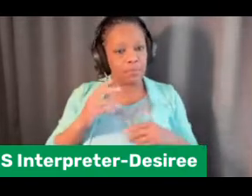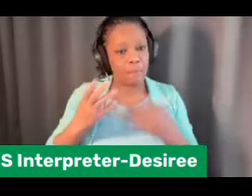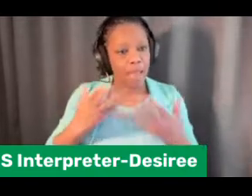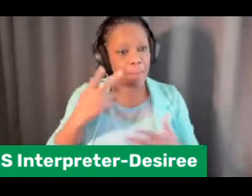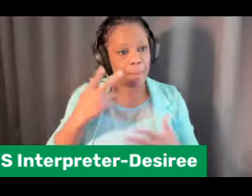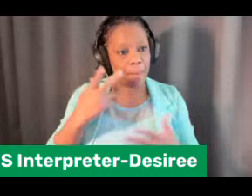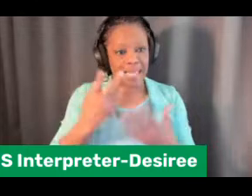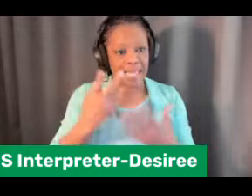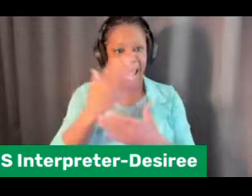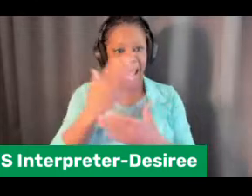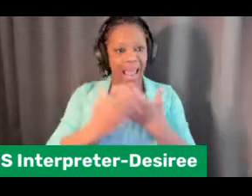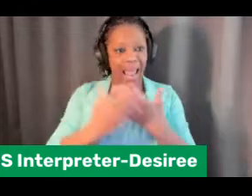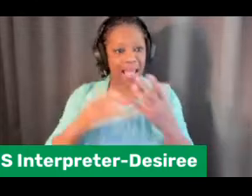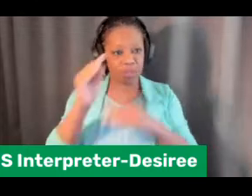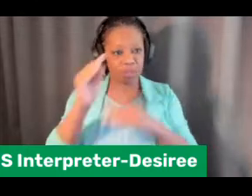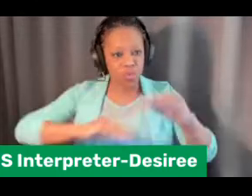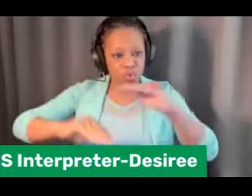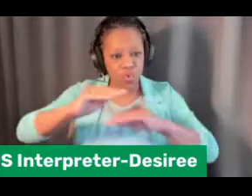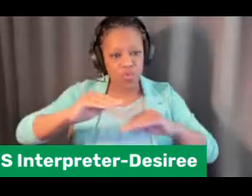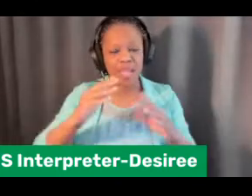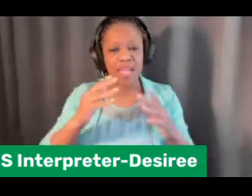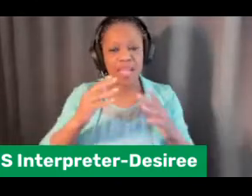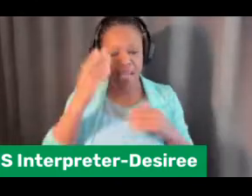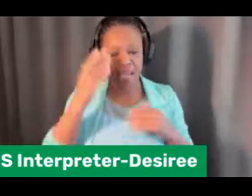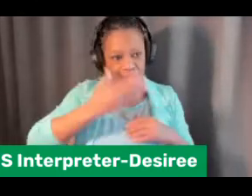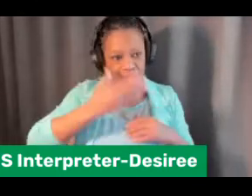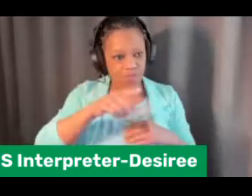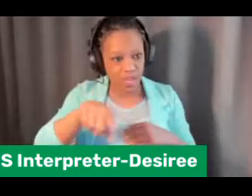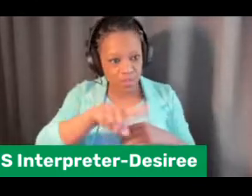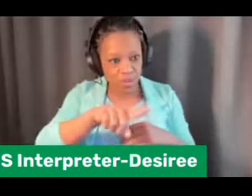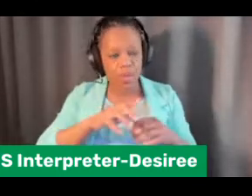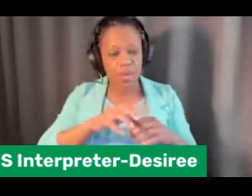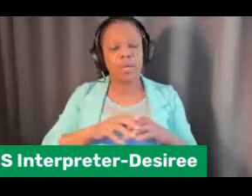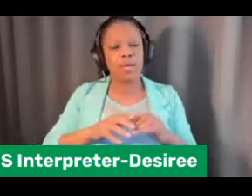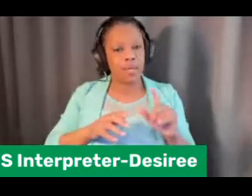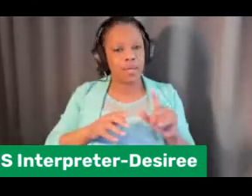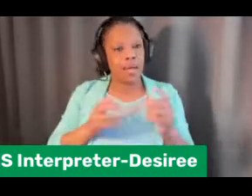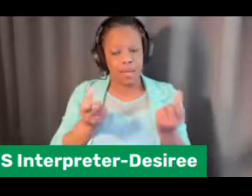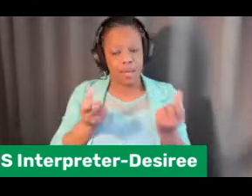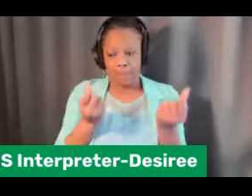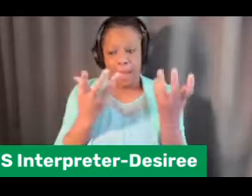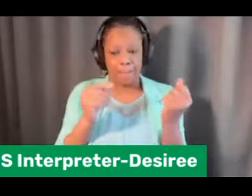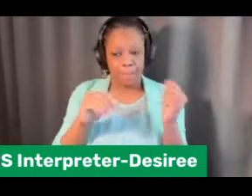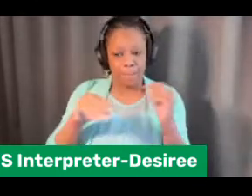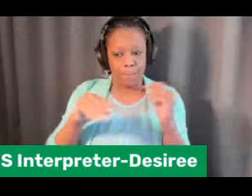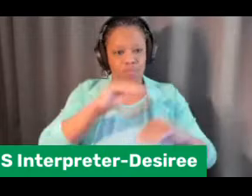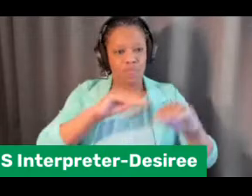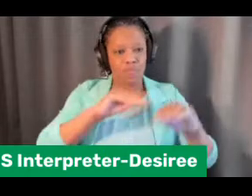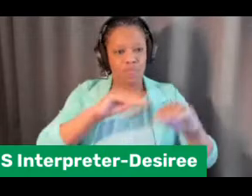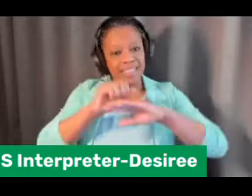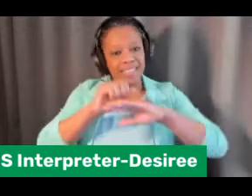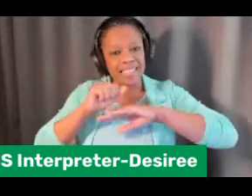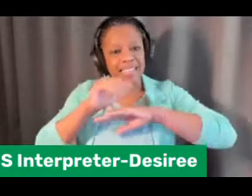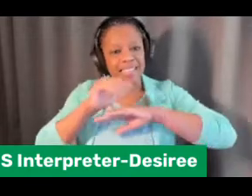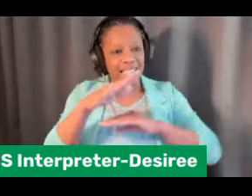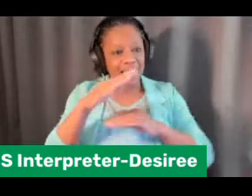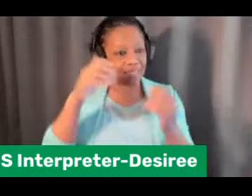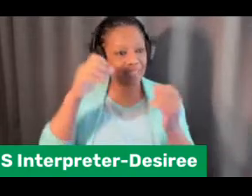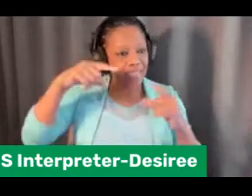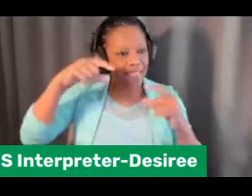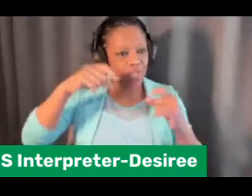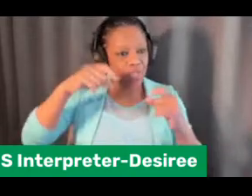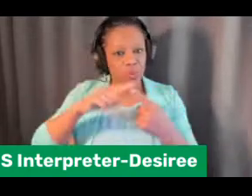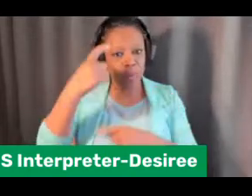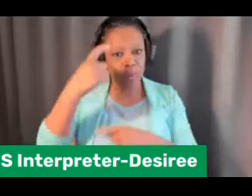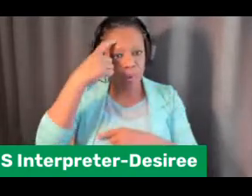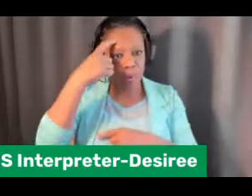at this image on the screen. They're sending signals to your brain. The first stop in our brains is our brainstem. Our brainstem